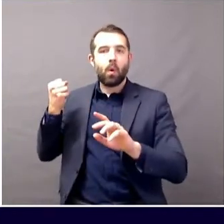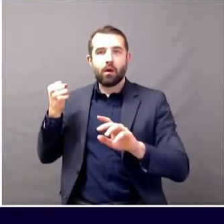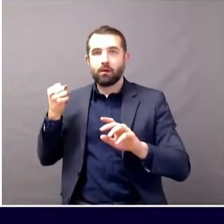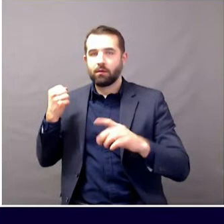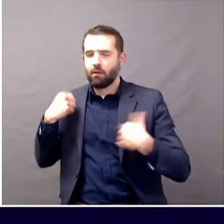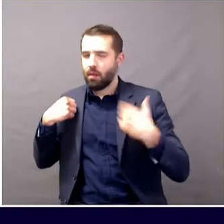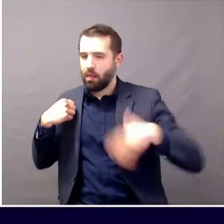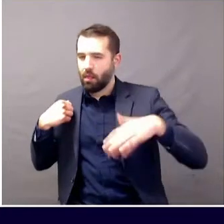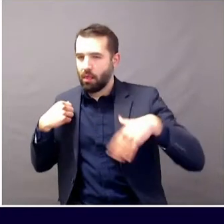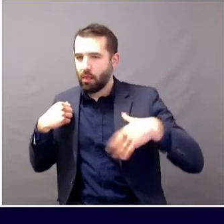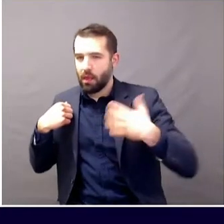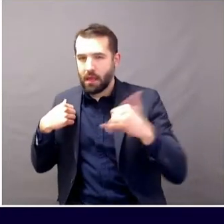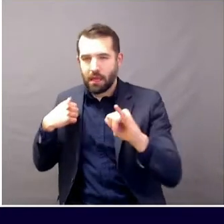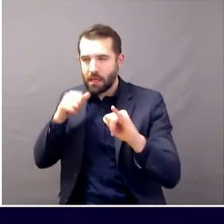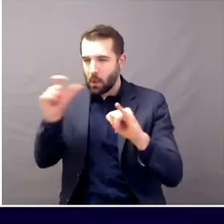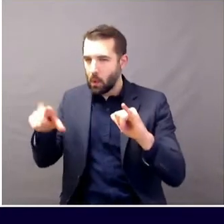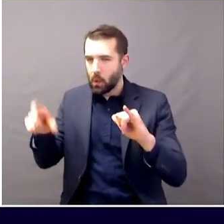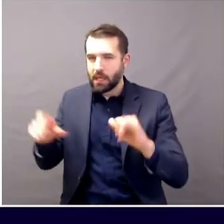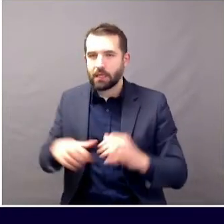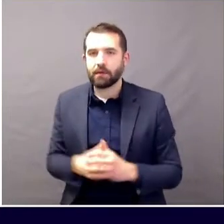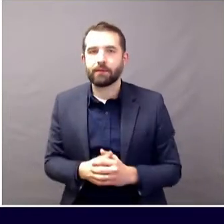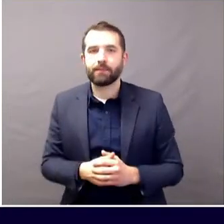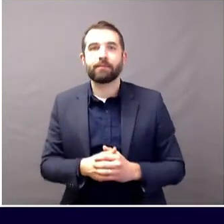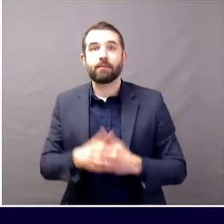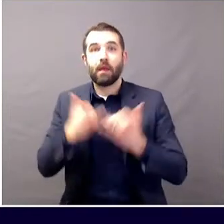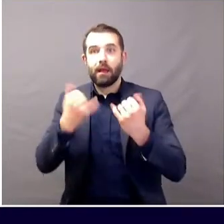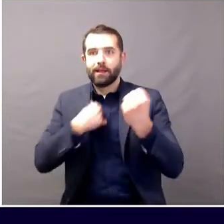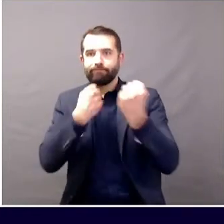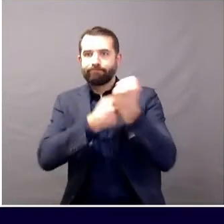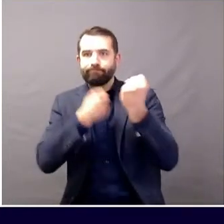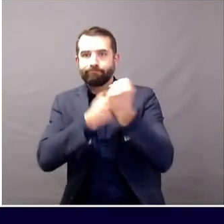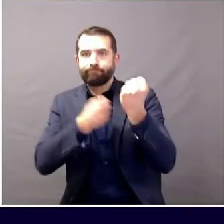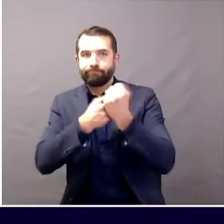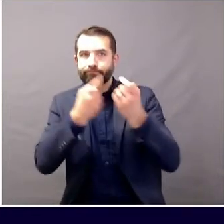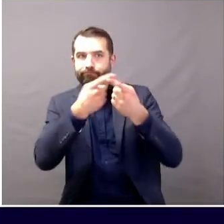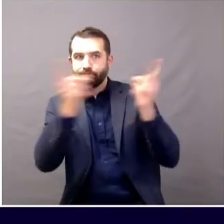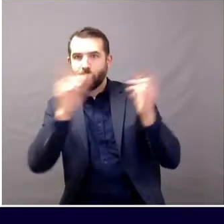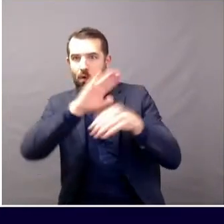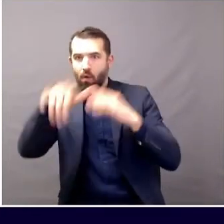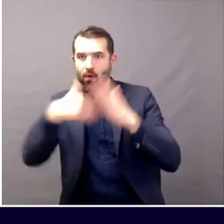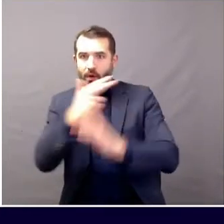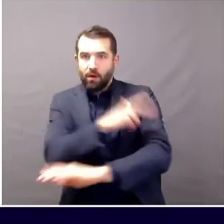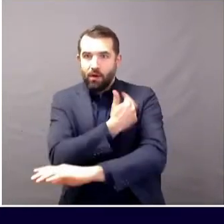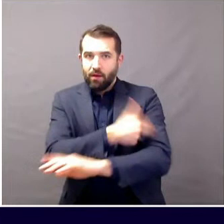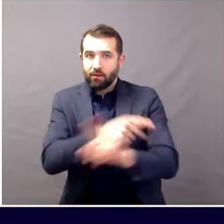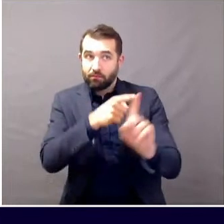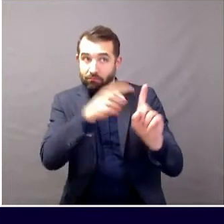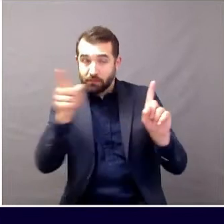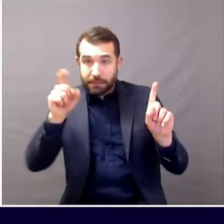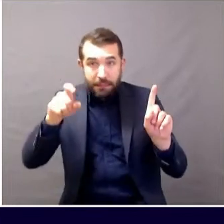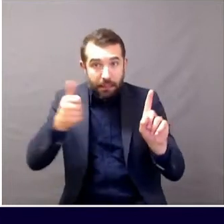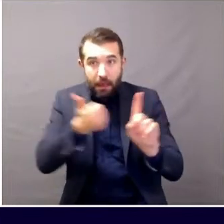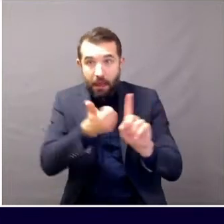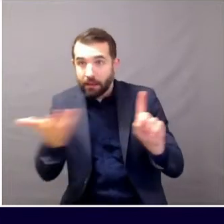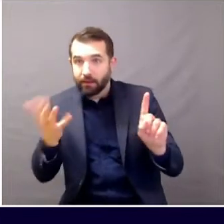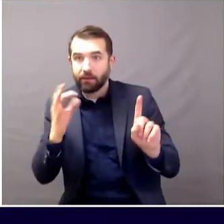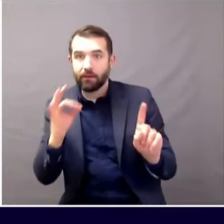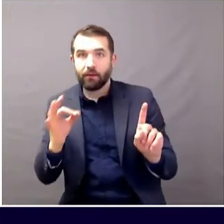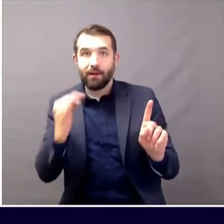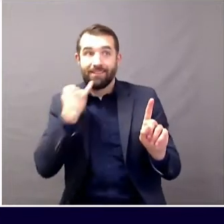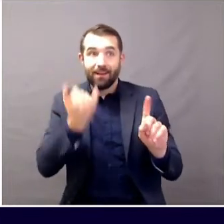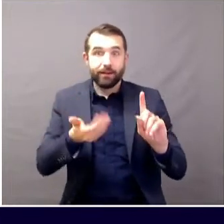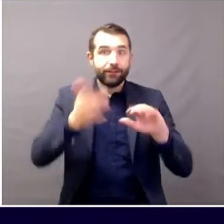sure hospitals have everything they need to care for within their four walls patients who may be coming their way, testing